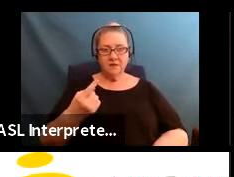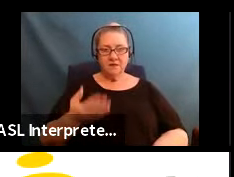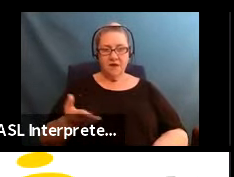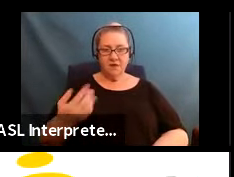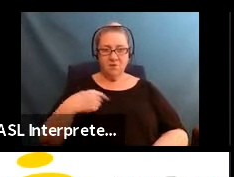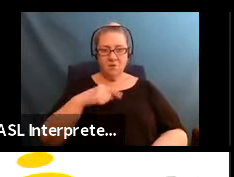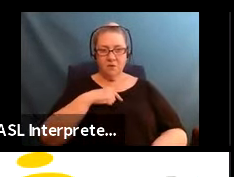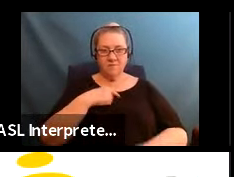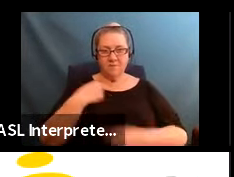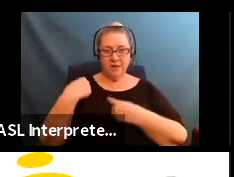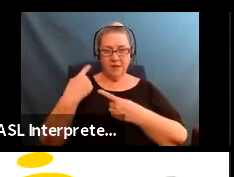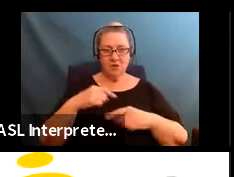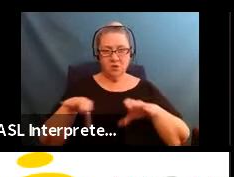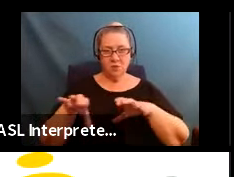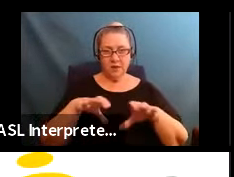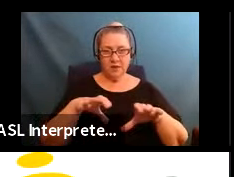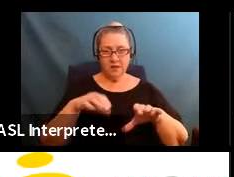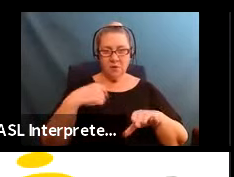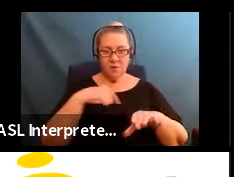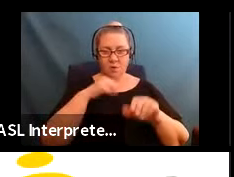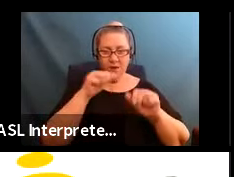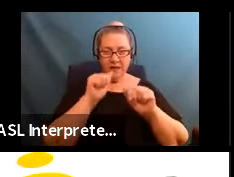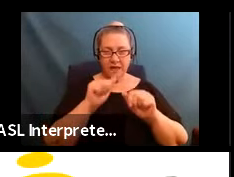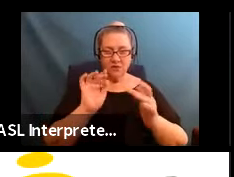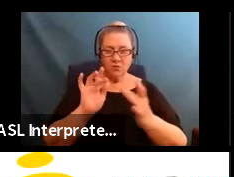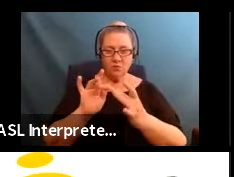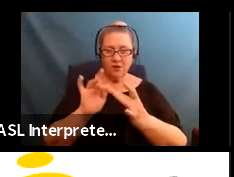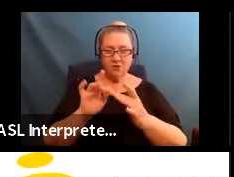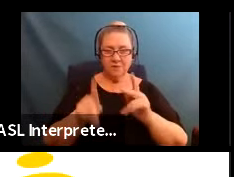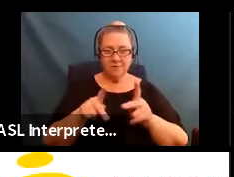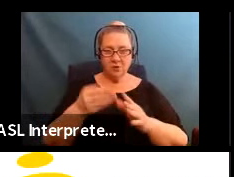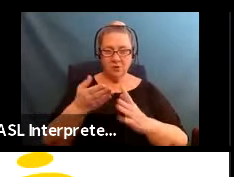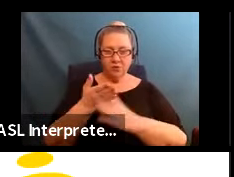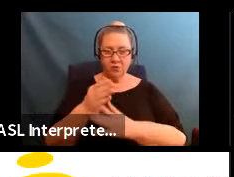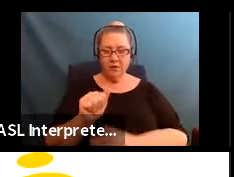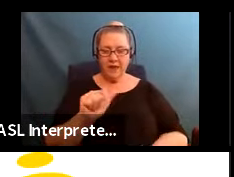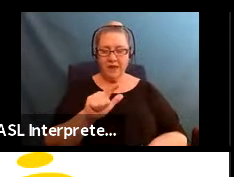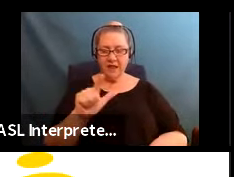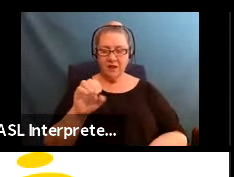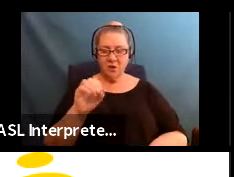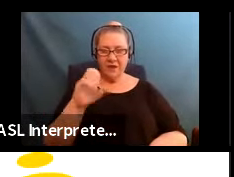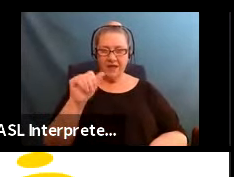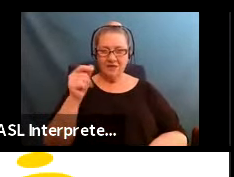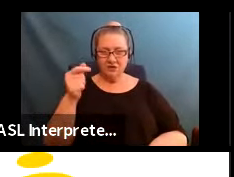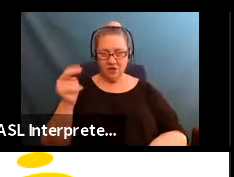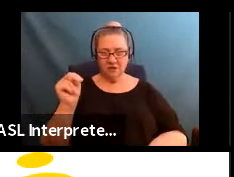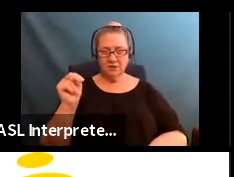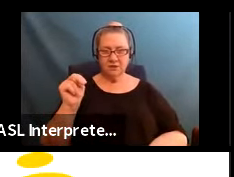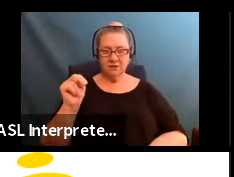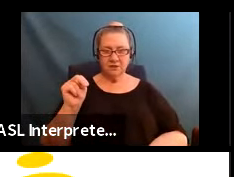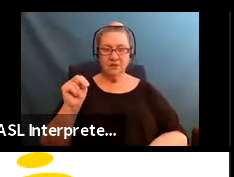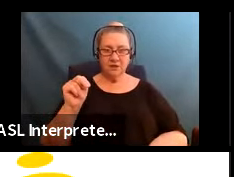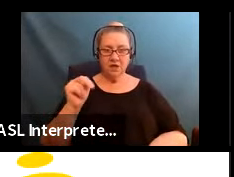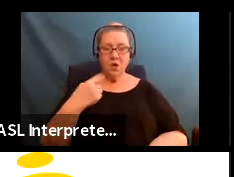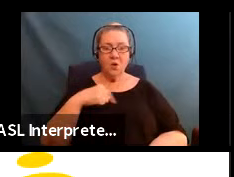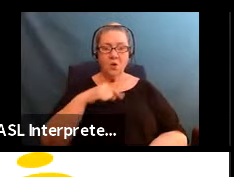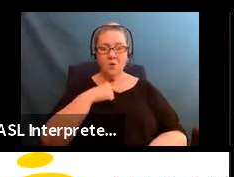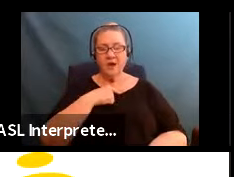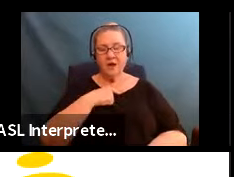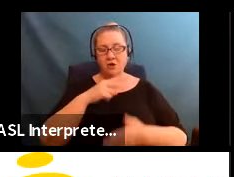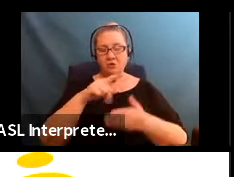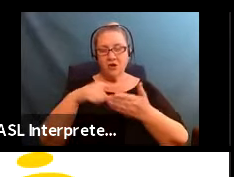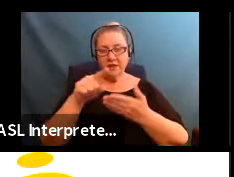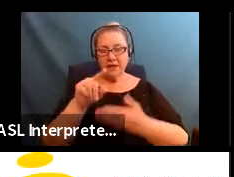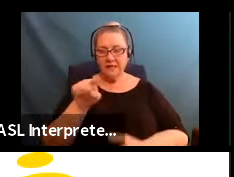the people through allocation. And so that's what we're working on now, is looking at zip code level information and data